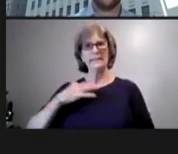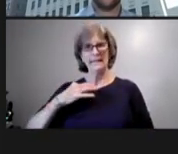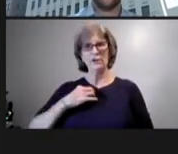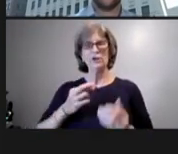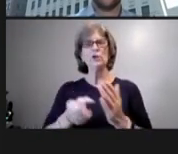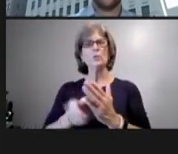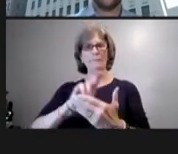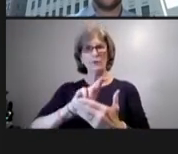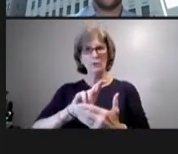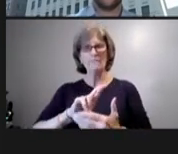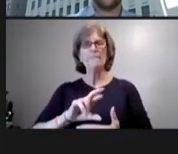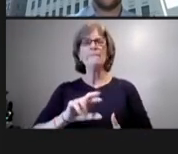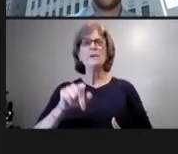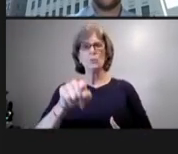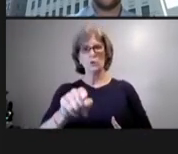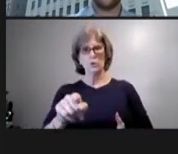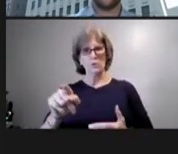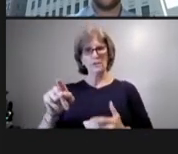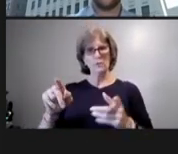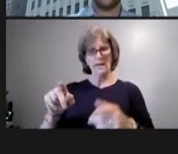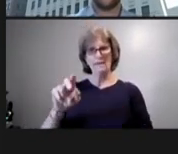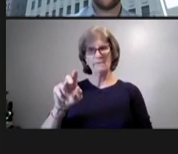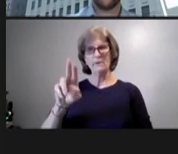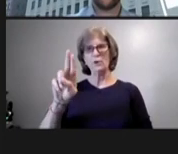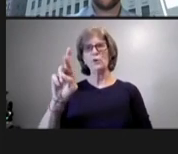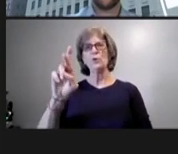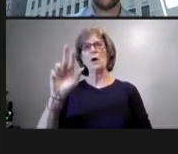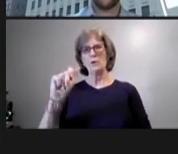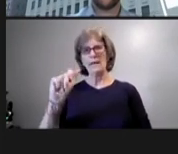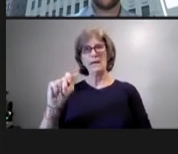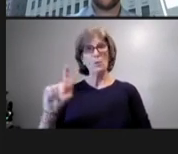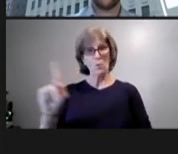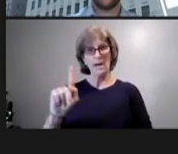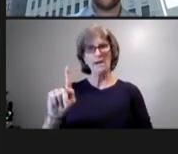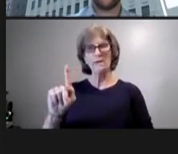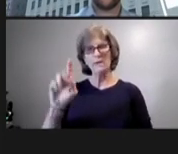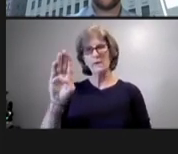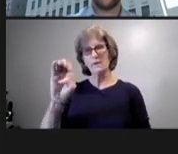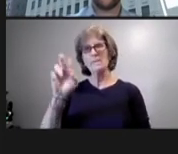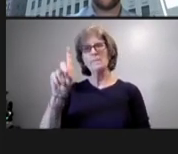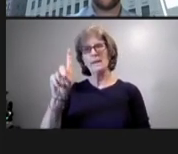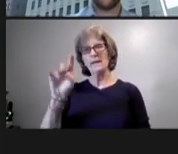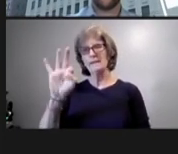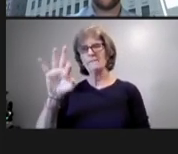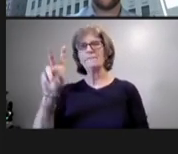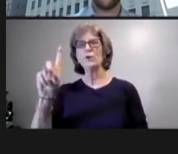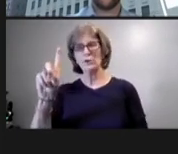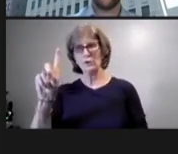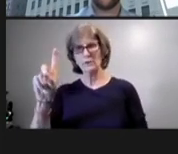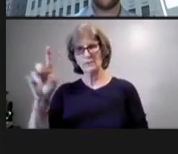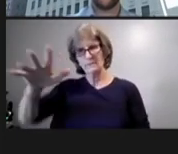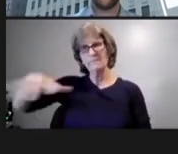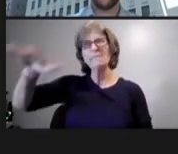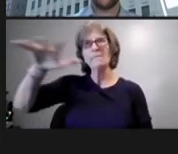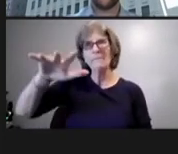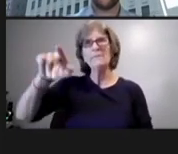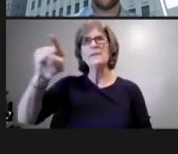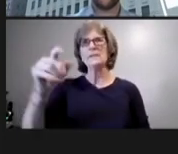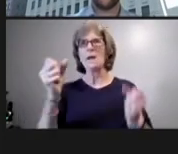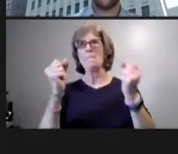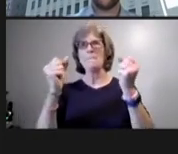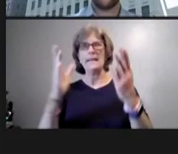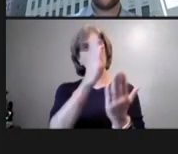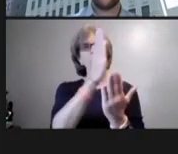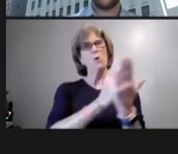URA present that application for us for Bedford Dwellings. Folks may remember this is a multi-phase project, and this is an